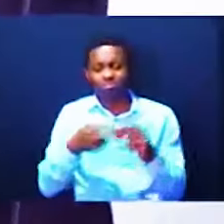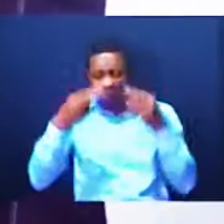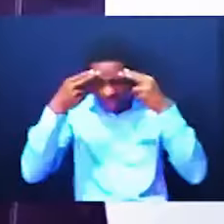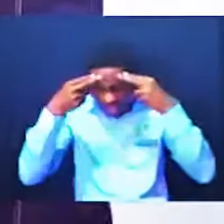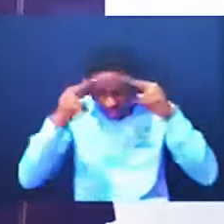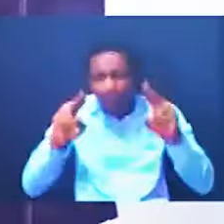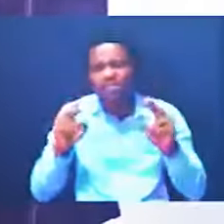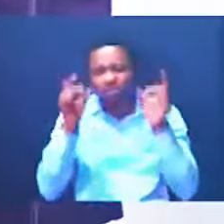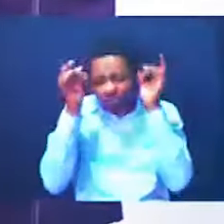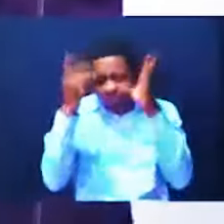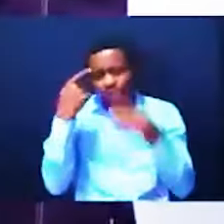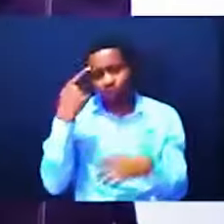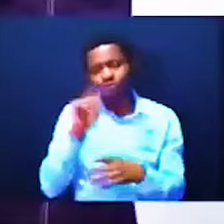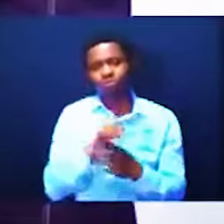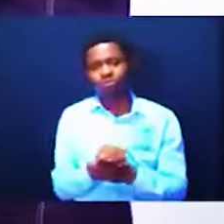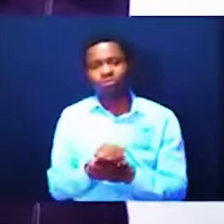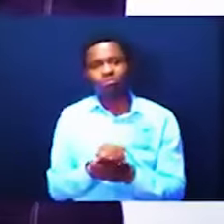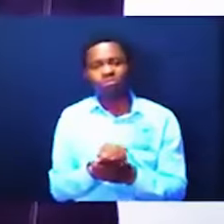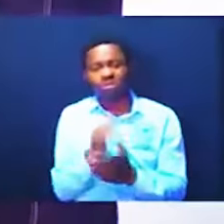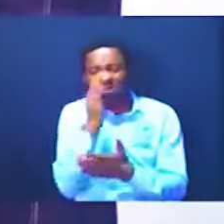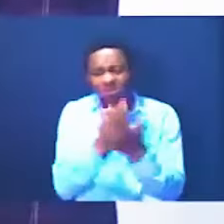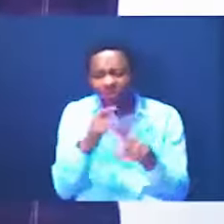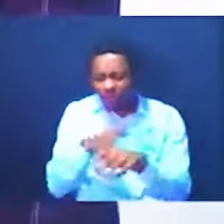You wish people like that get mad.